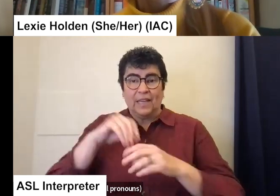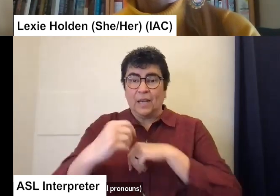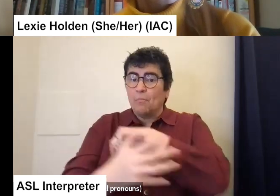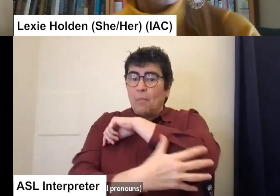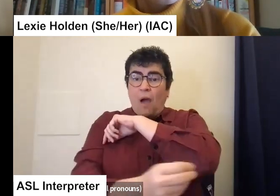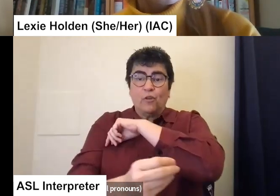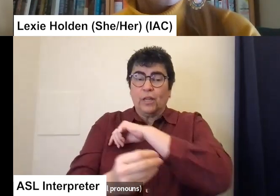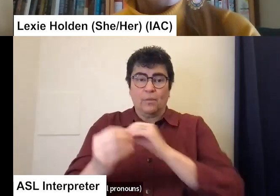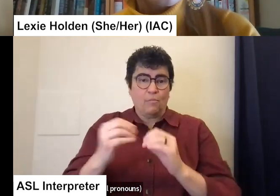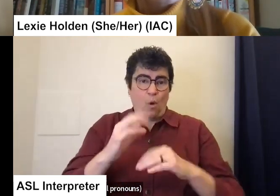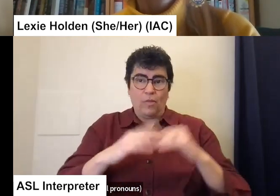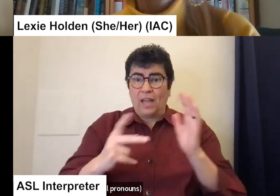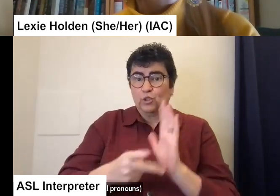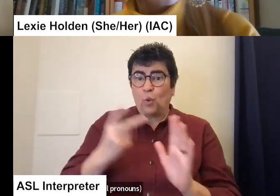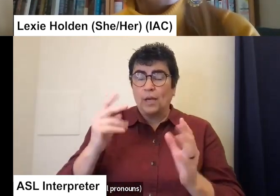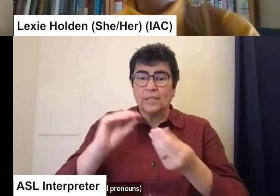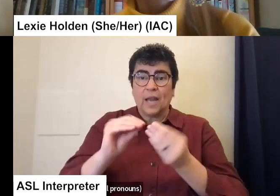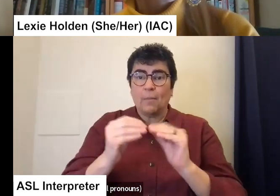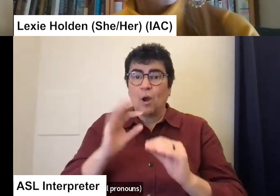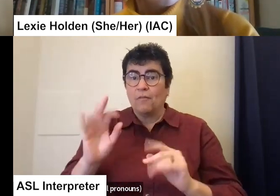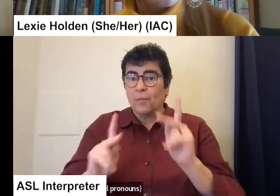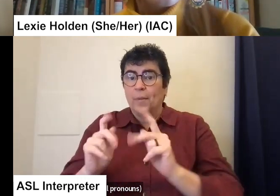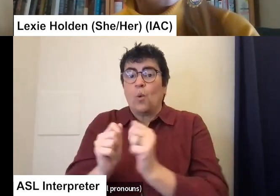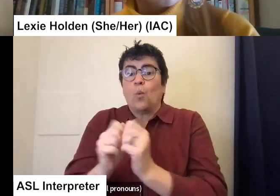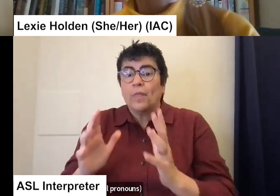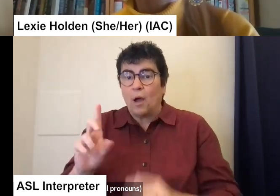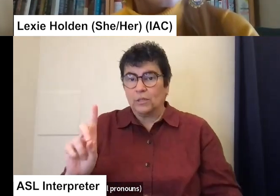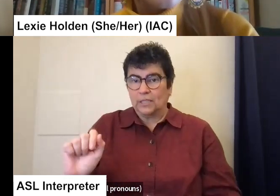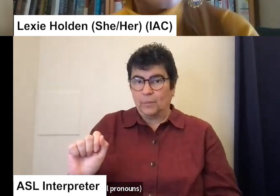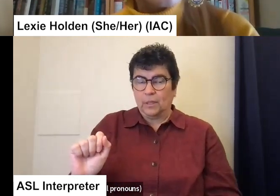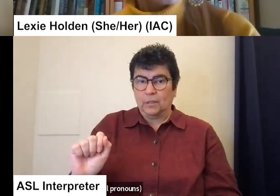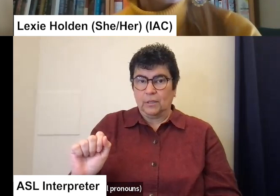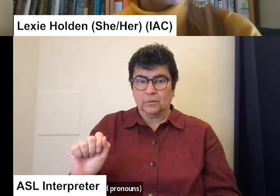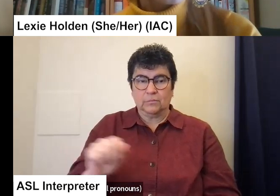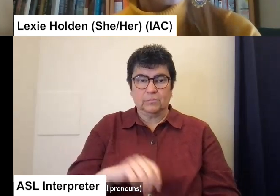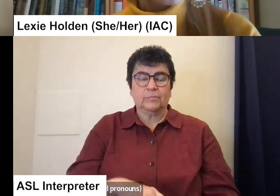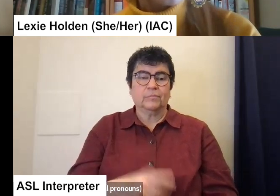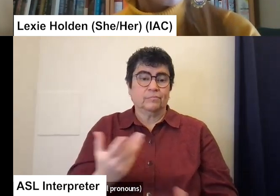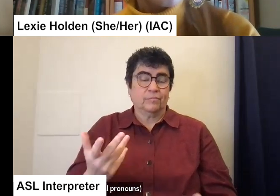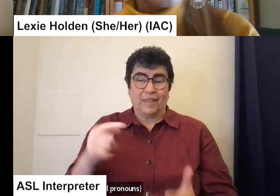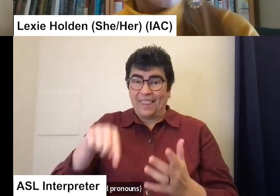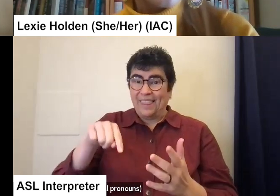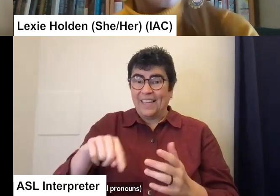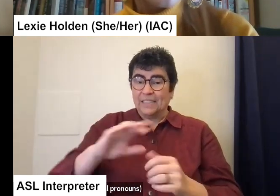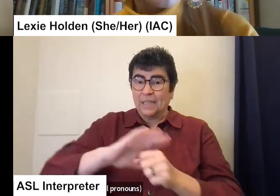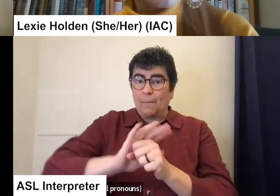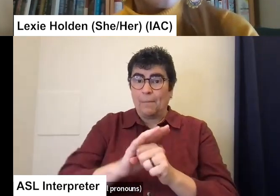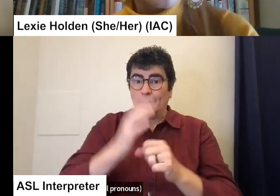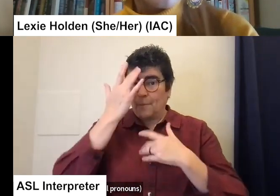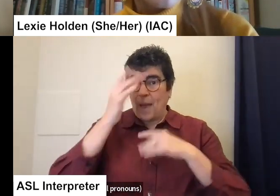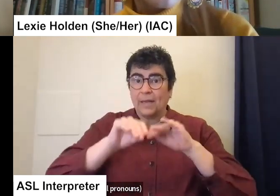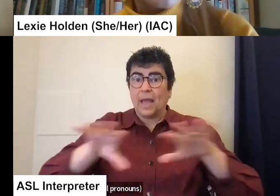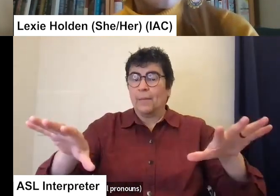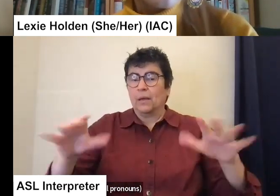poverty at more than twice the rate of people who without disabilities. And this pandemic has created